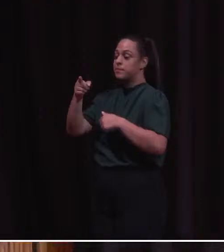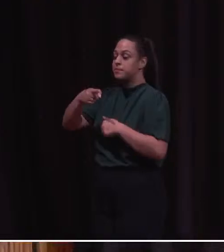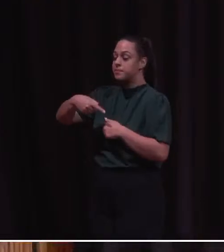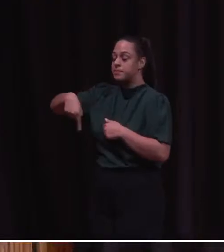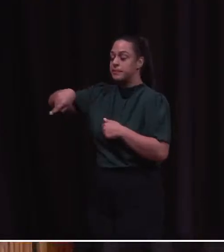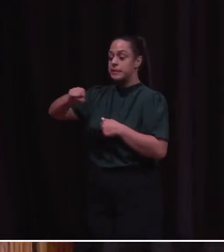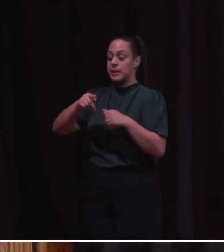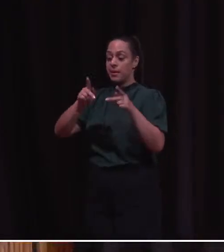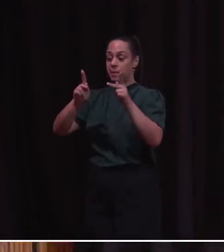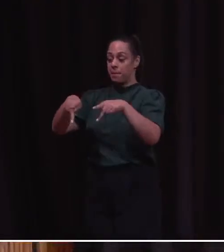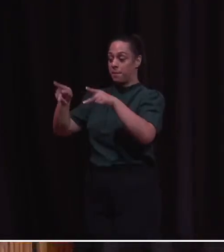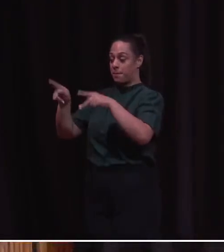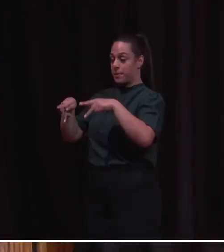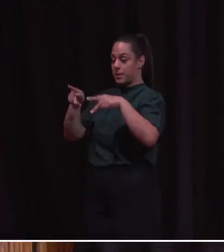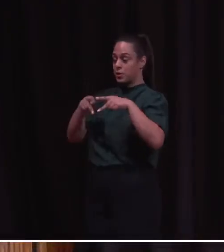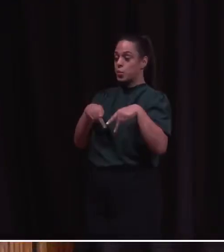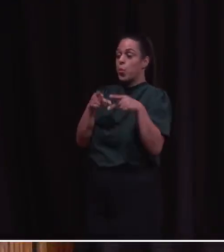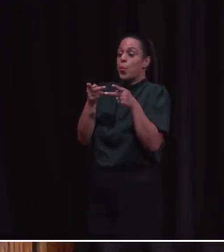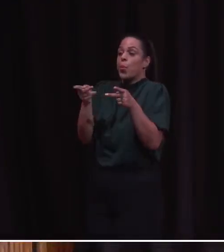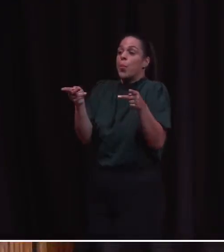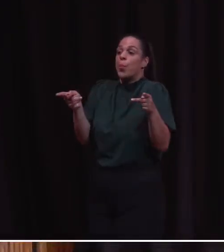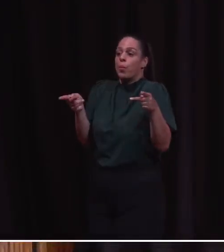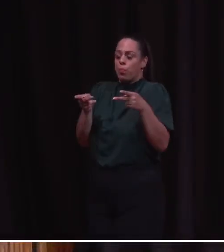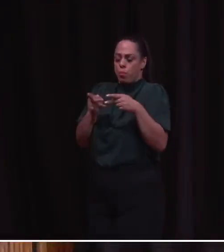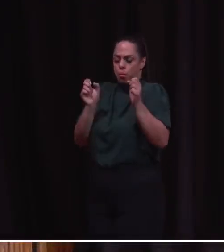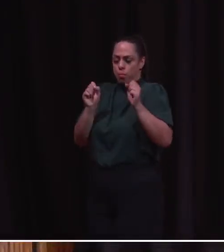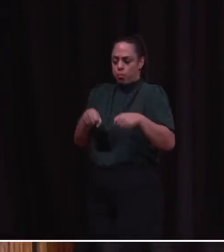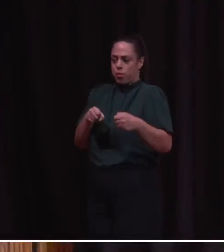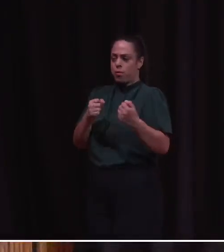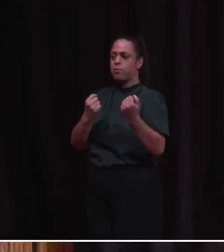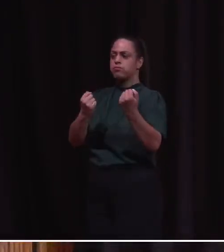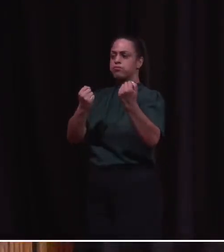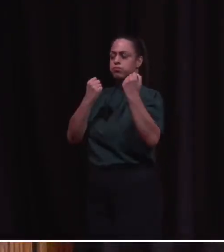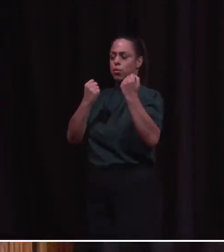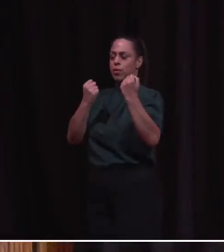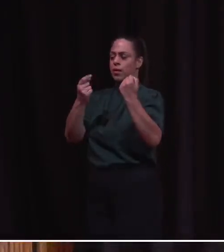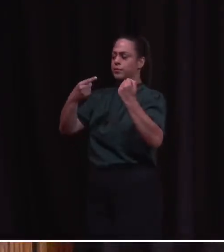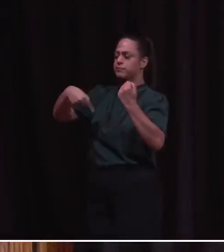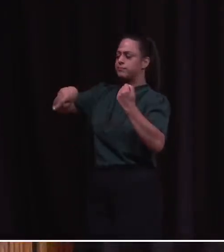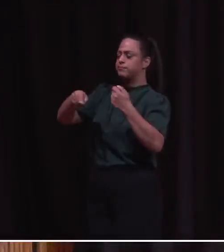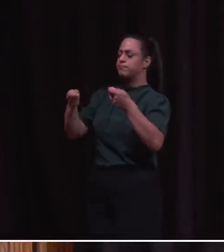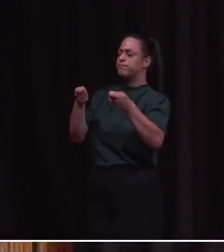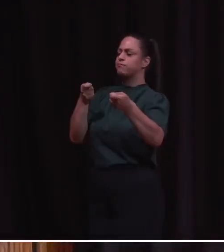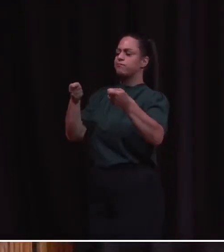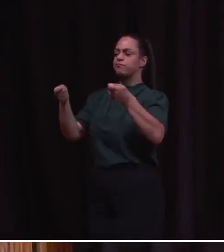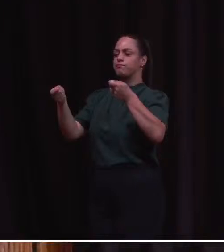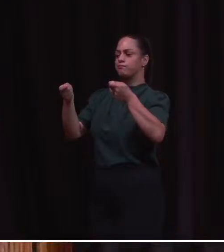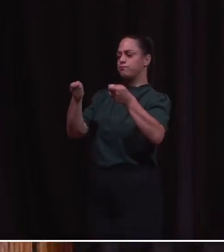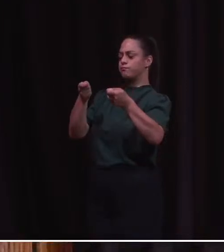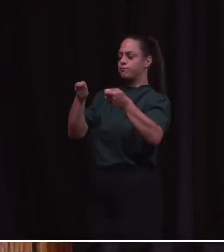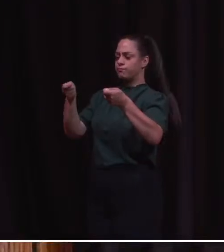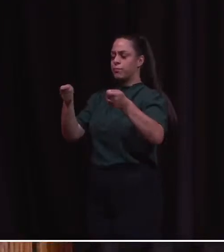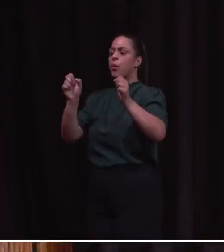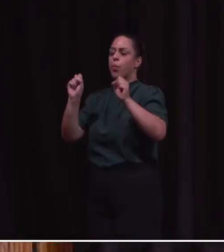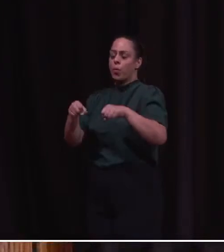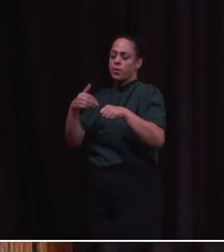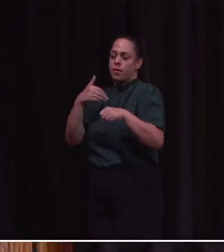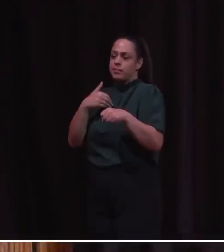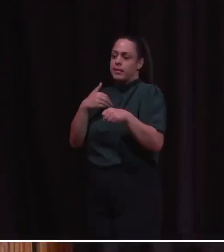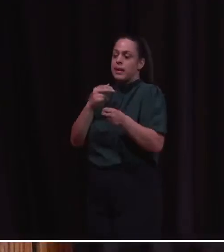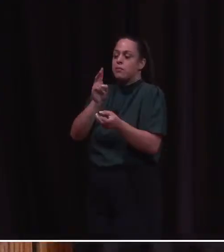positions of power maintained them in concubinage. End of quote. Eurocentric versions of this